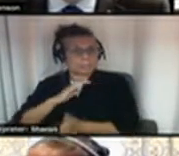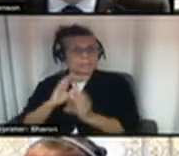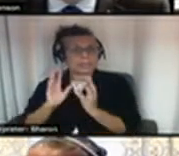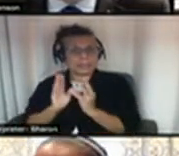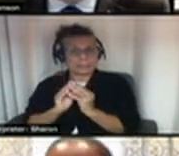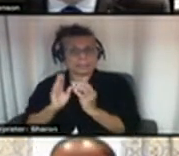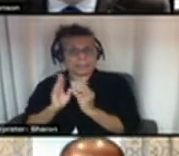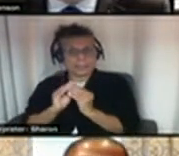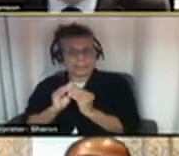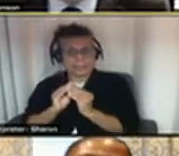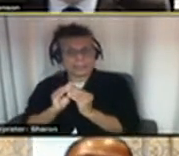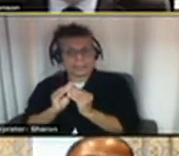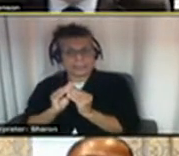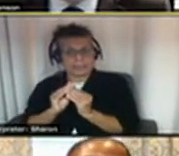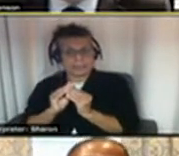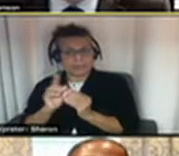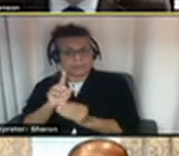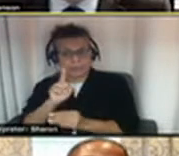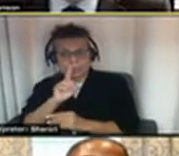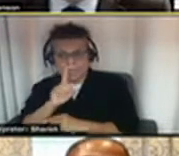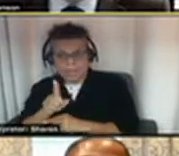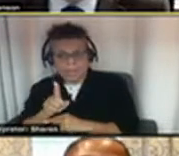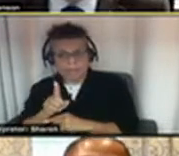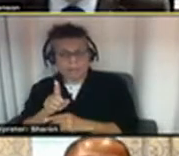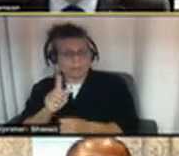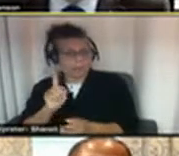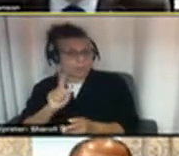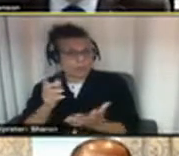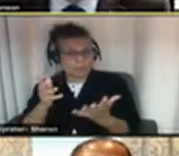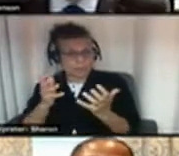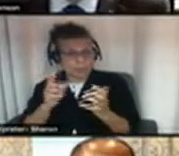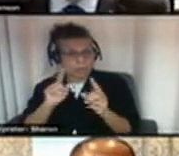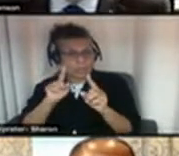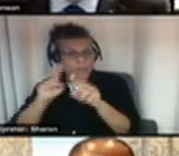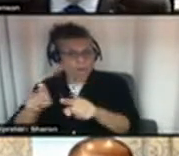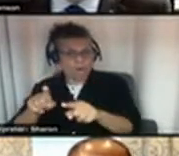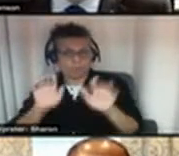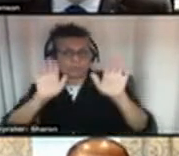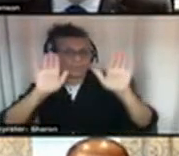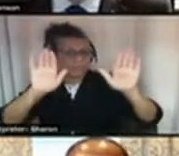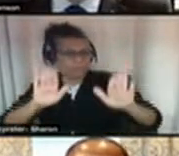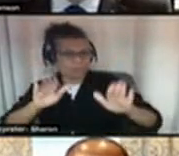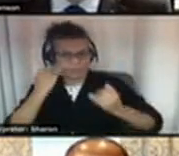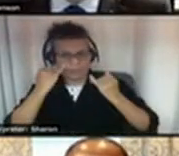updated where we are and where we think we can go. But I think that's a great idea, Rob. So that.